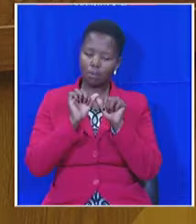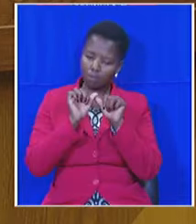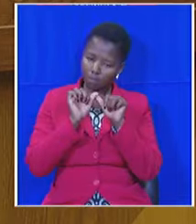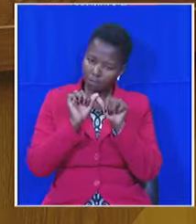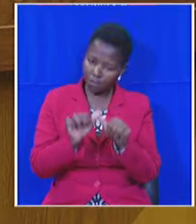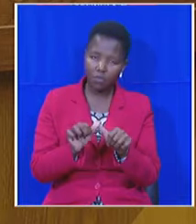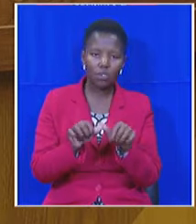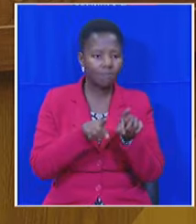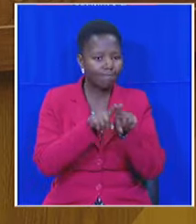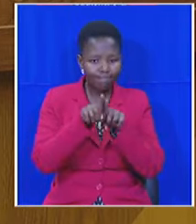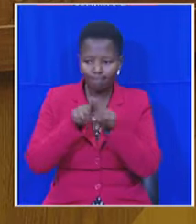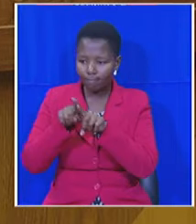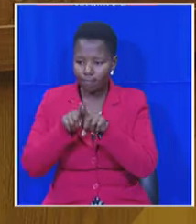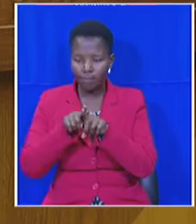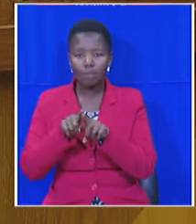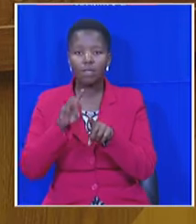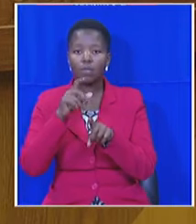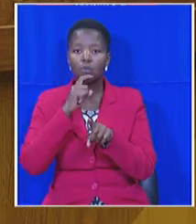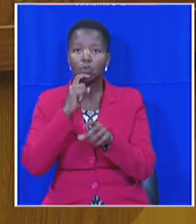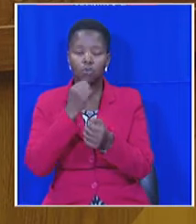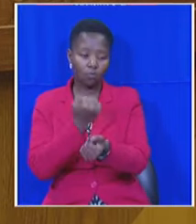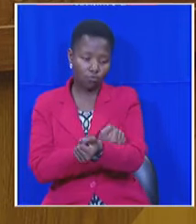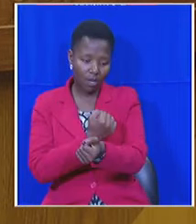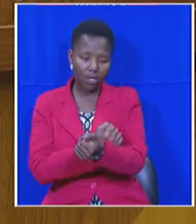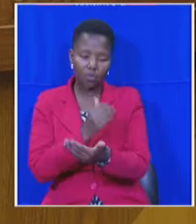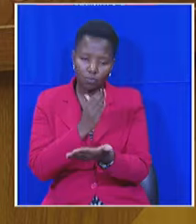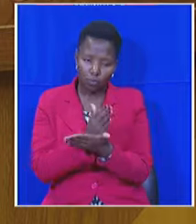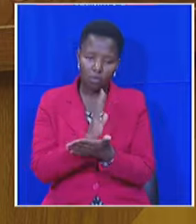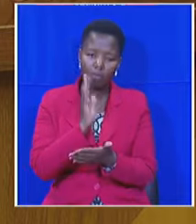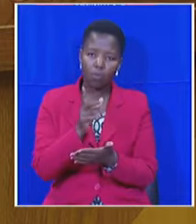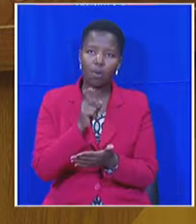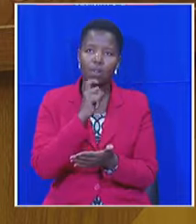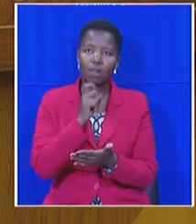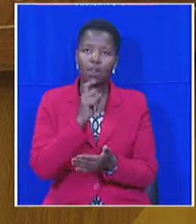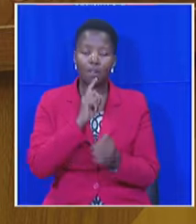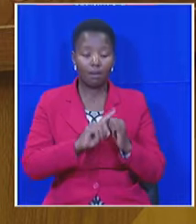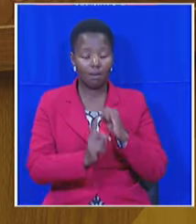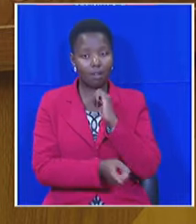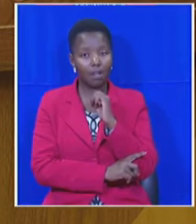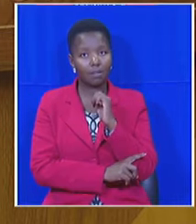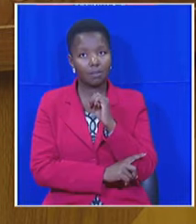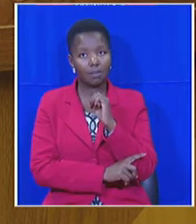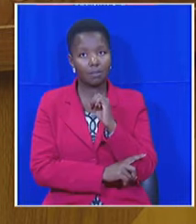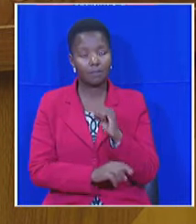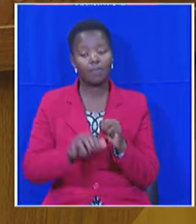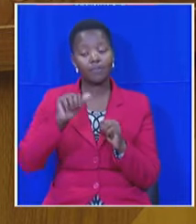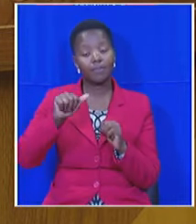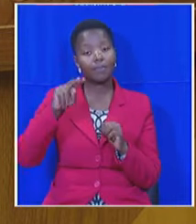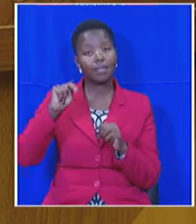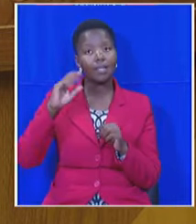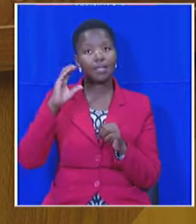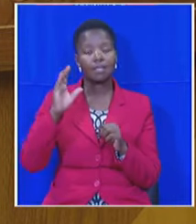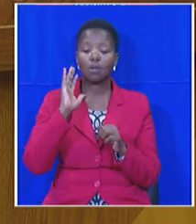and mitigate against drug usage in sport. In conclusion, the ANC